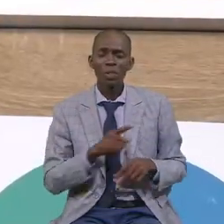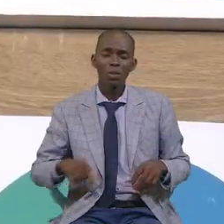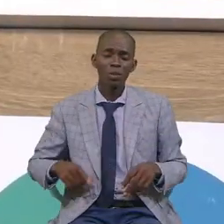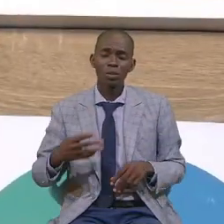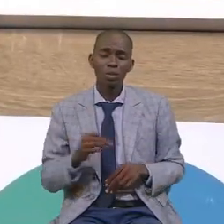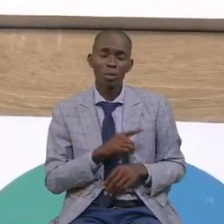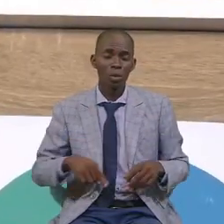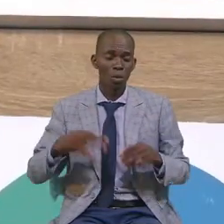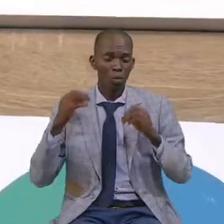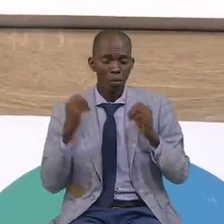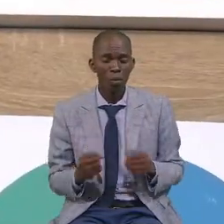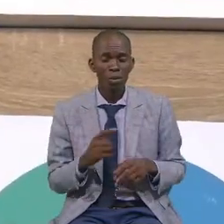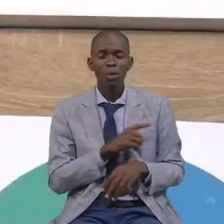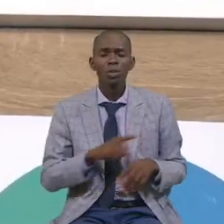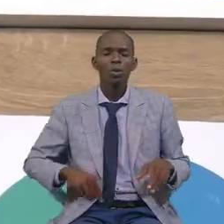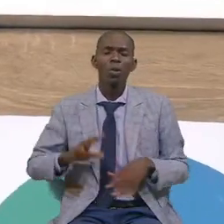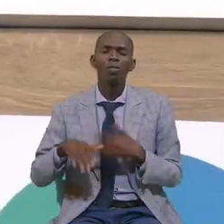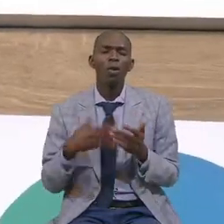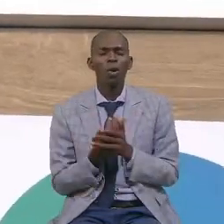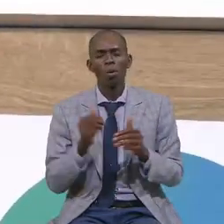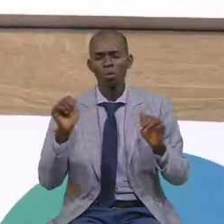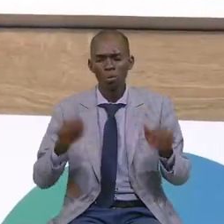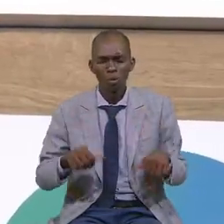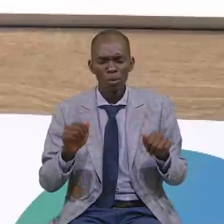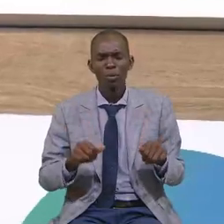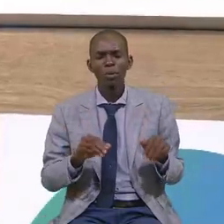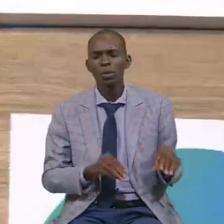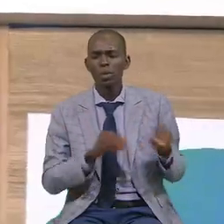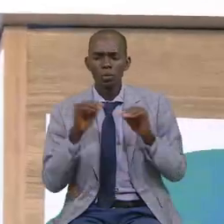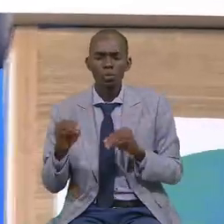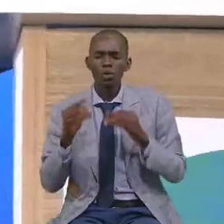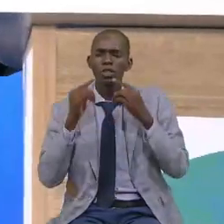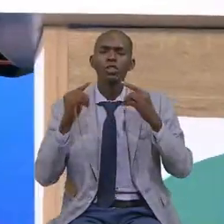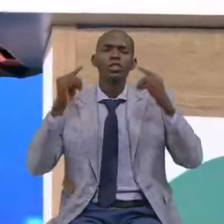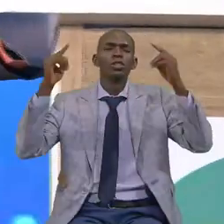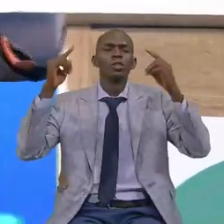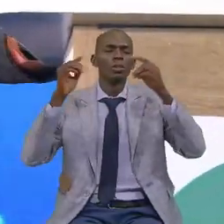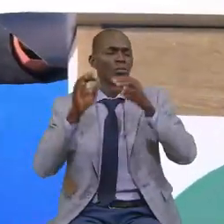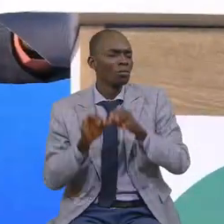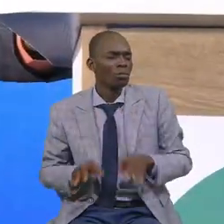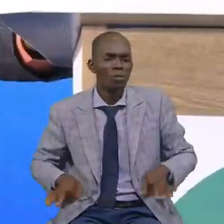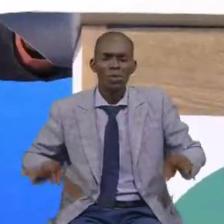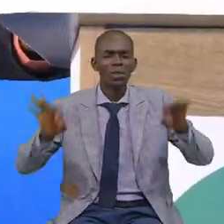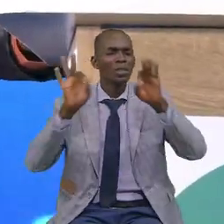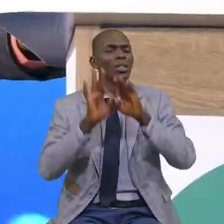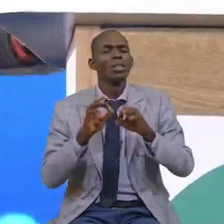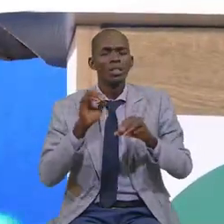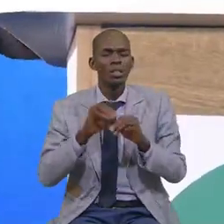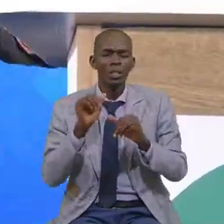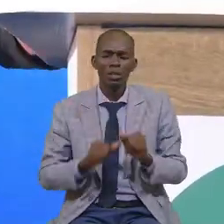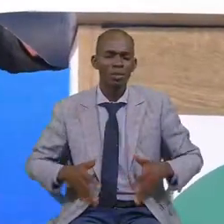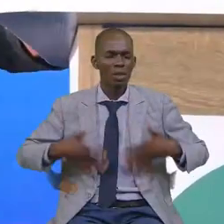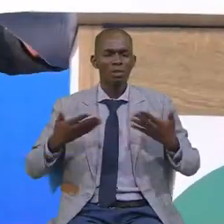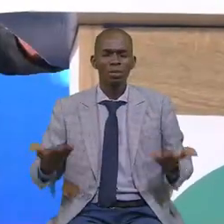God of all possibilities, put success, significance in every life here